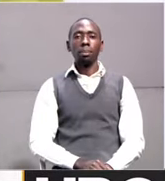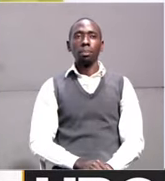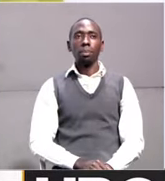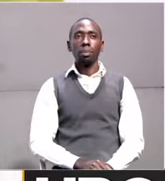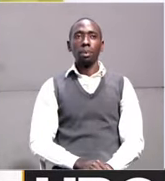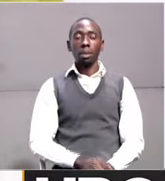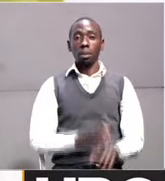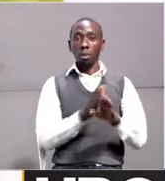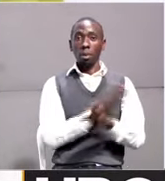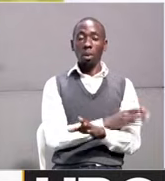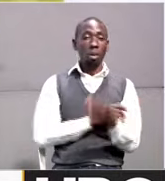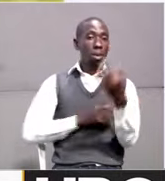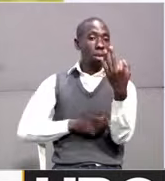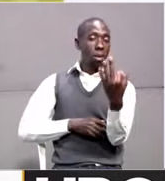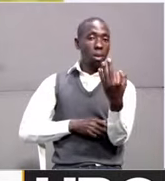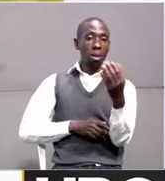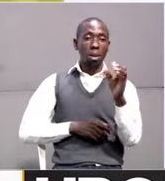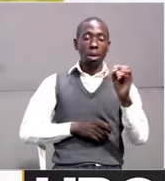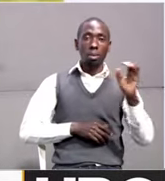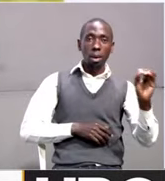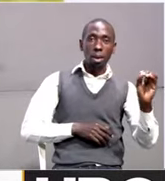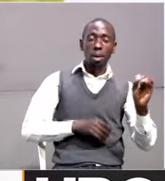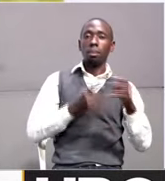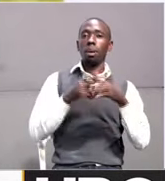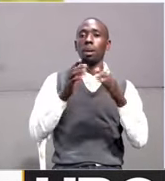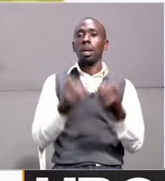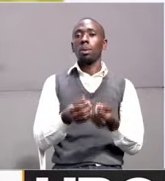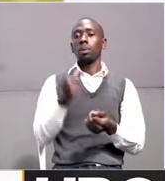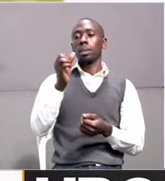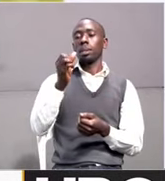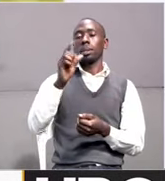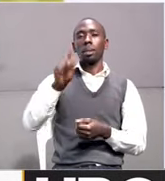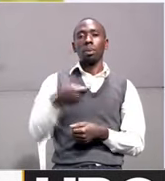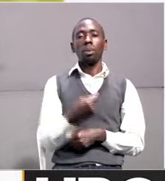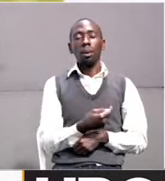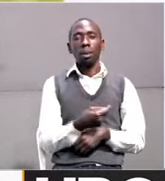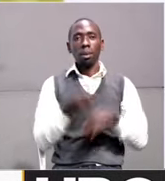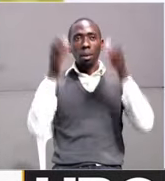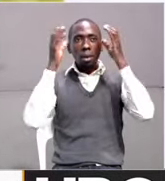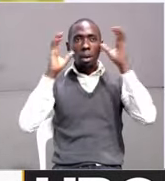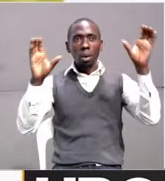Instead of the 300, you now support 6,000.